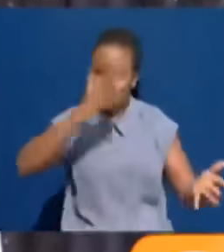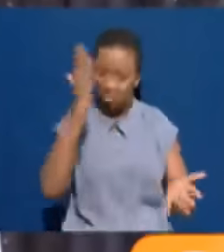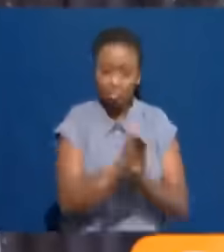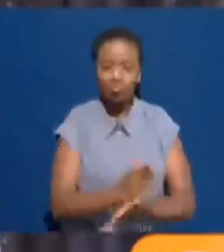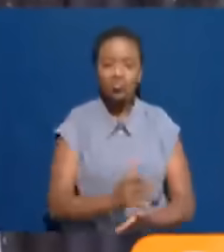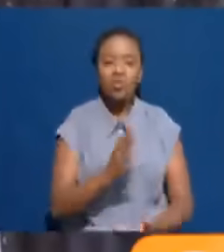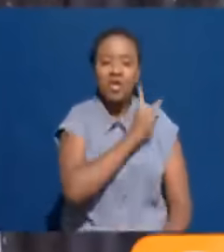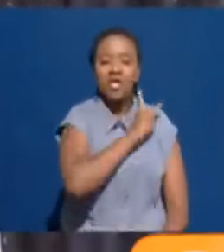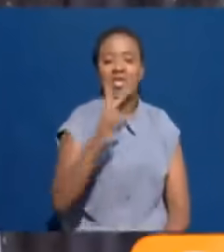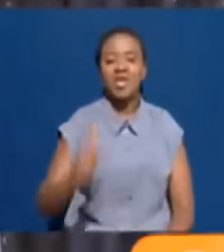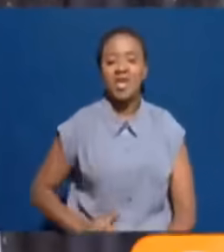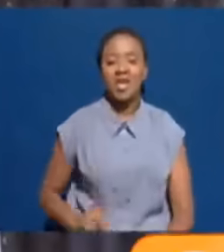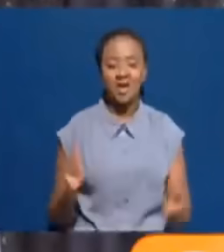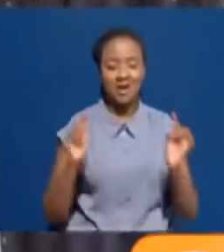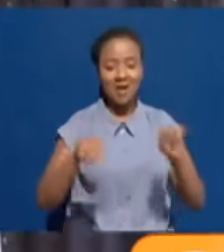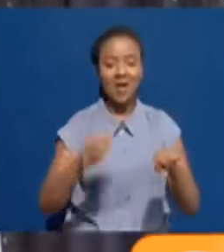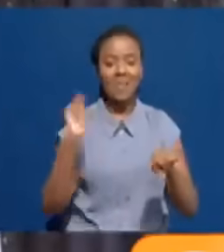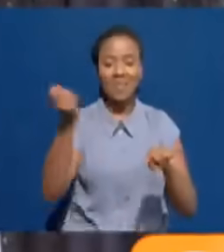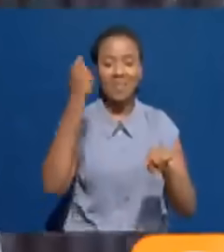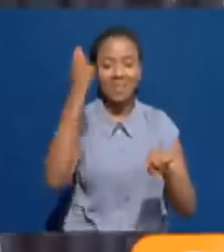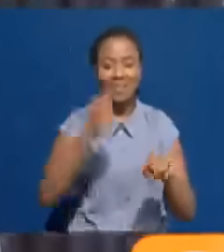himself is in town.